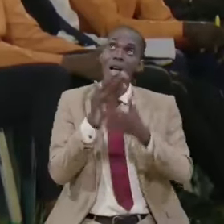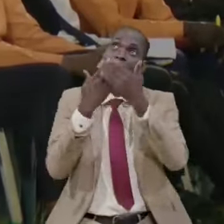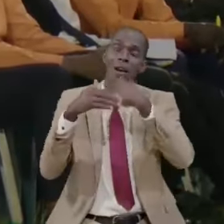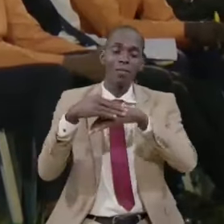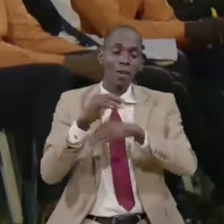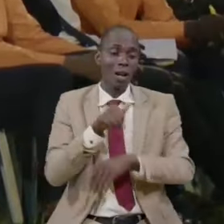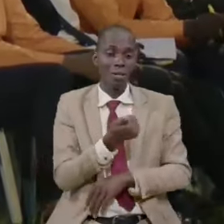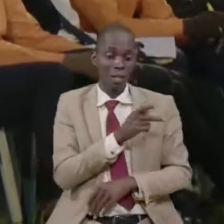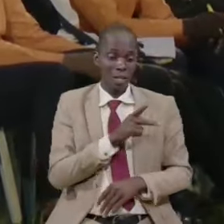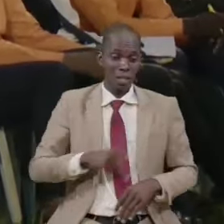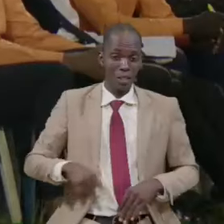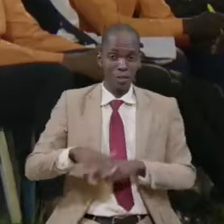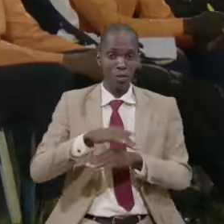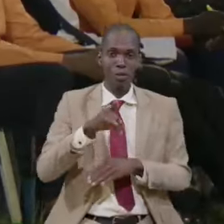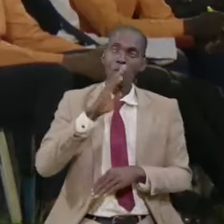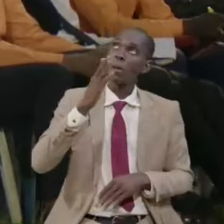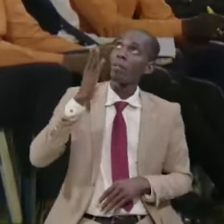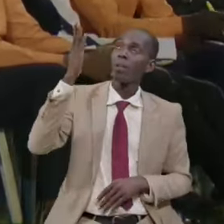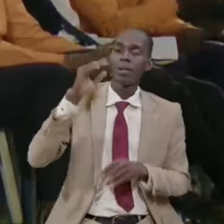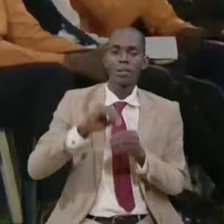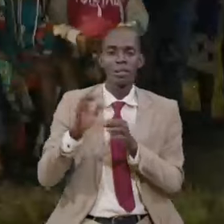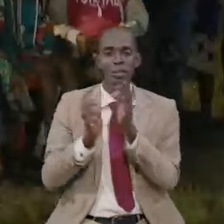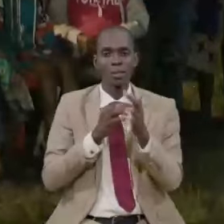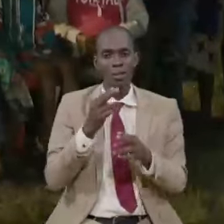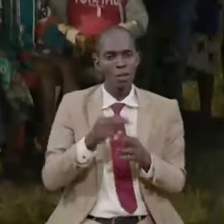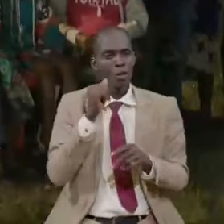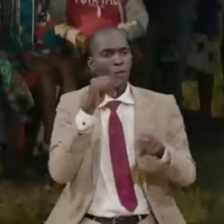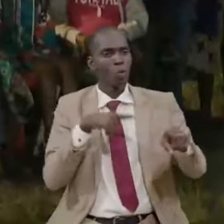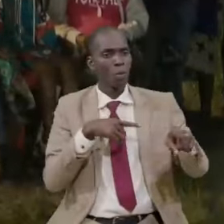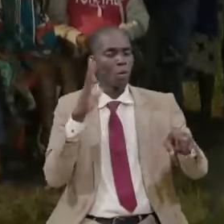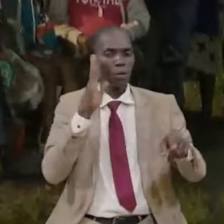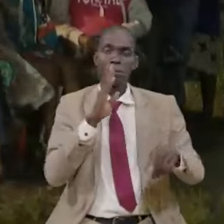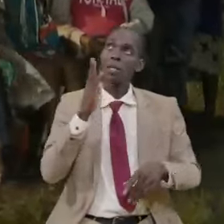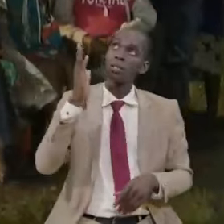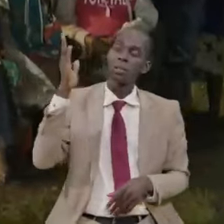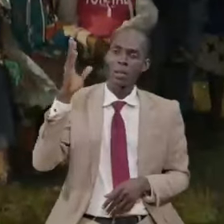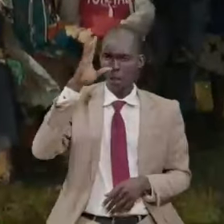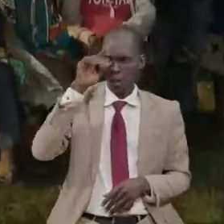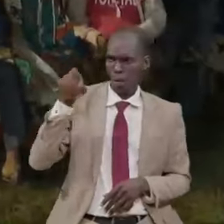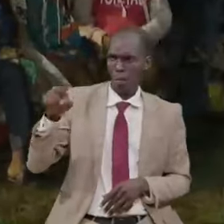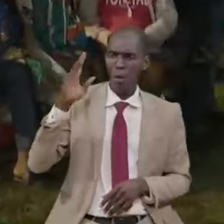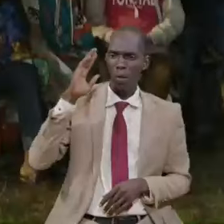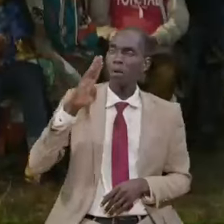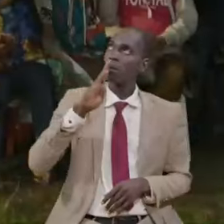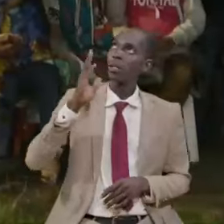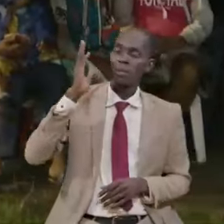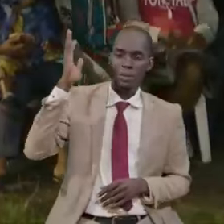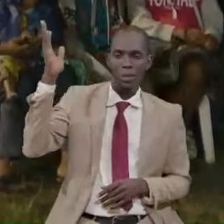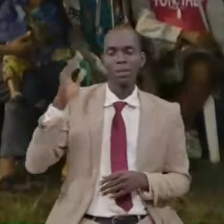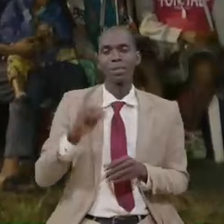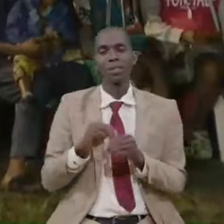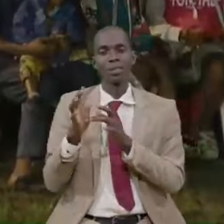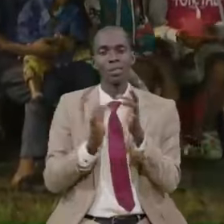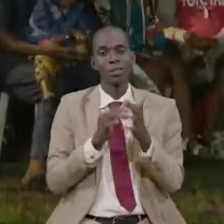there. And she will be there. And he will be there. And nothing